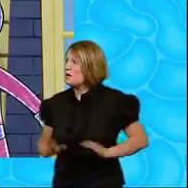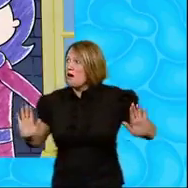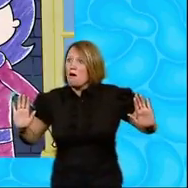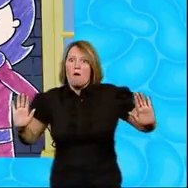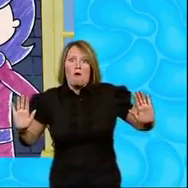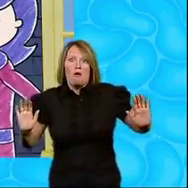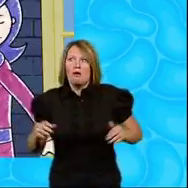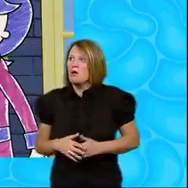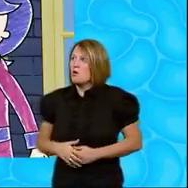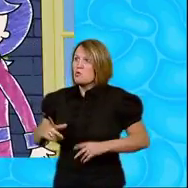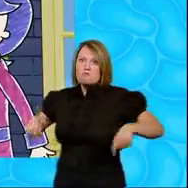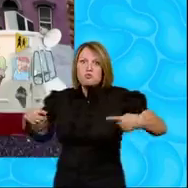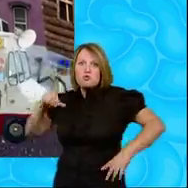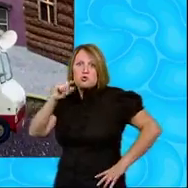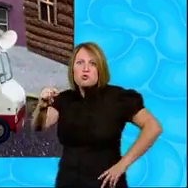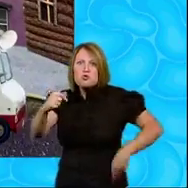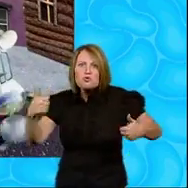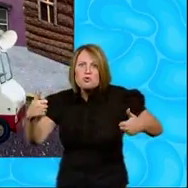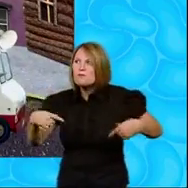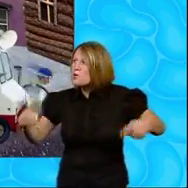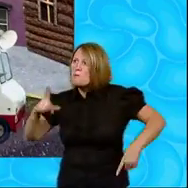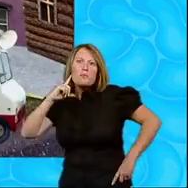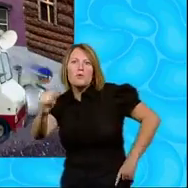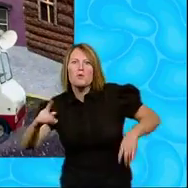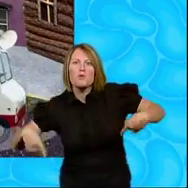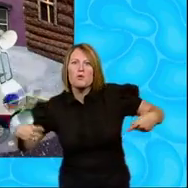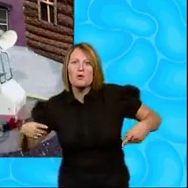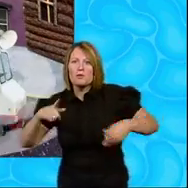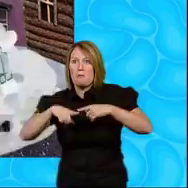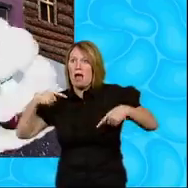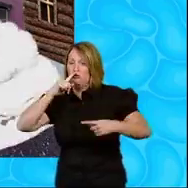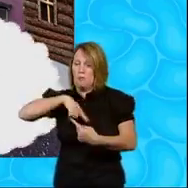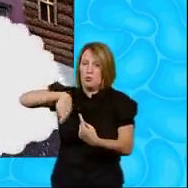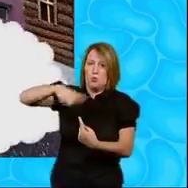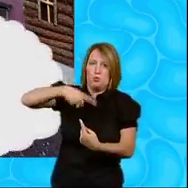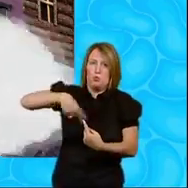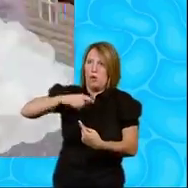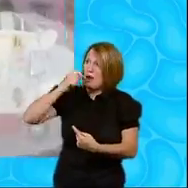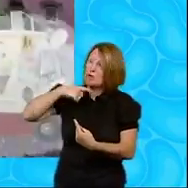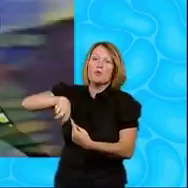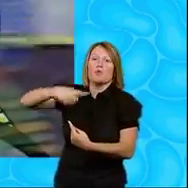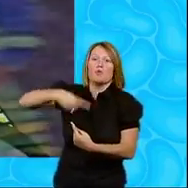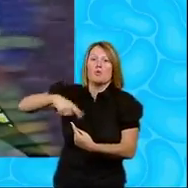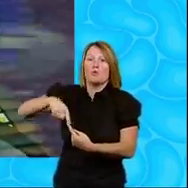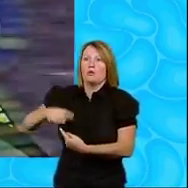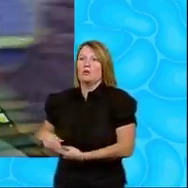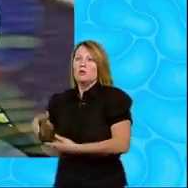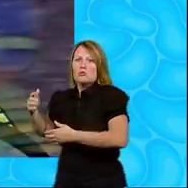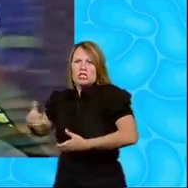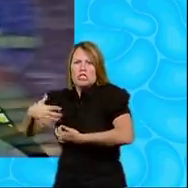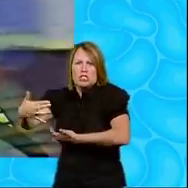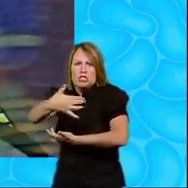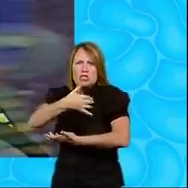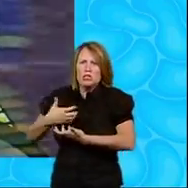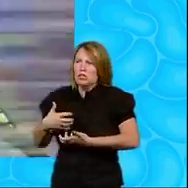Ooh, Boom Sonic Boom! So Boom Sonic Boom tracked down an ice cream van. Thank you! And keep the